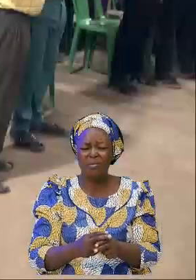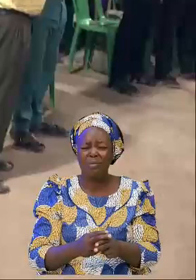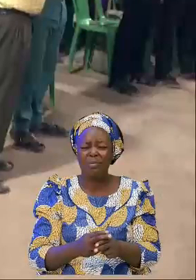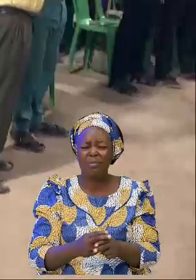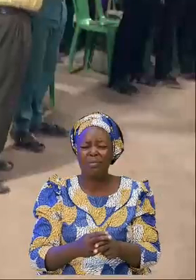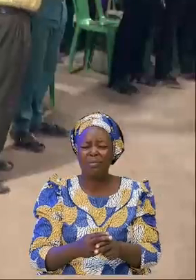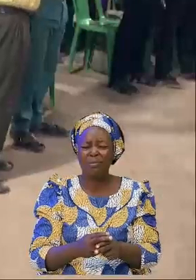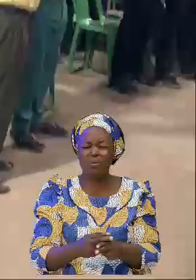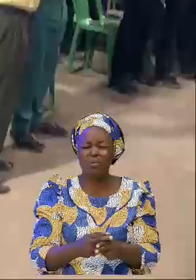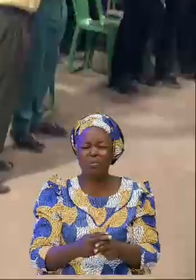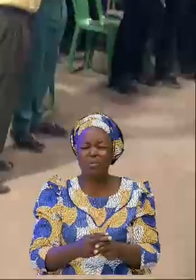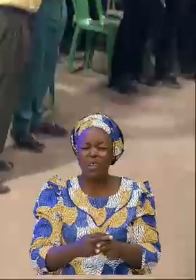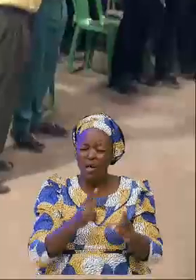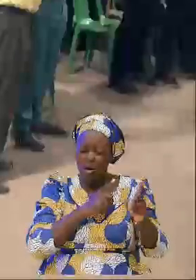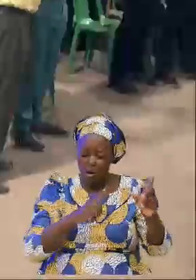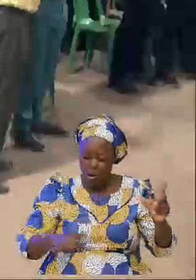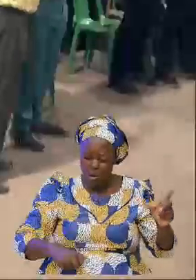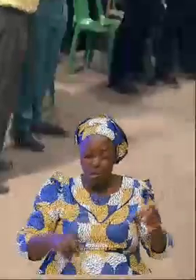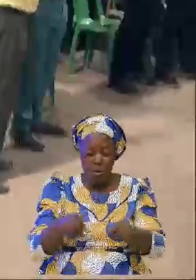Jesus' name.